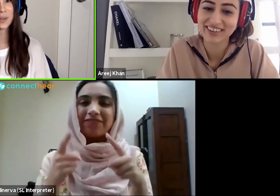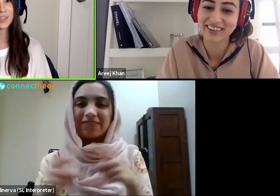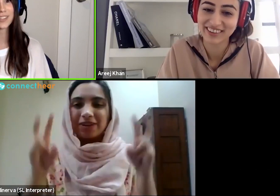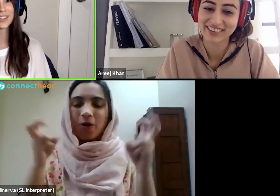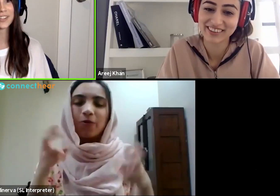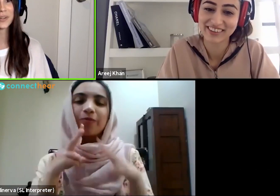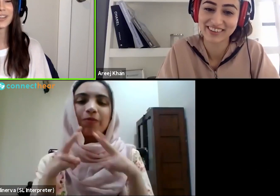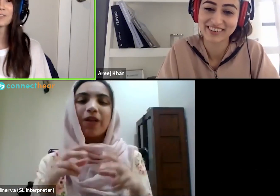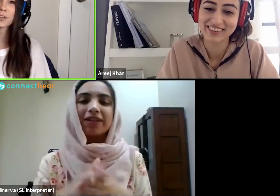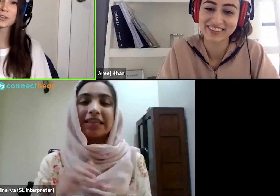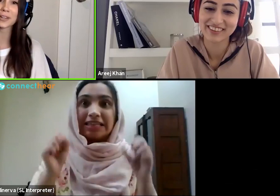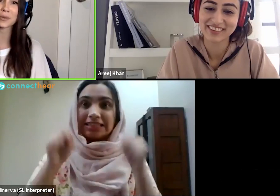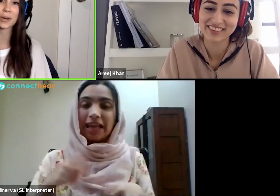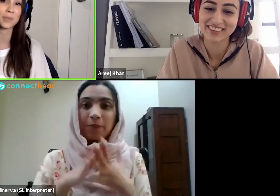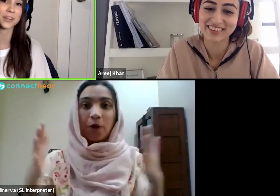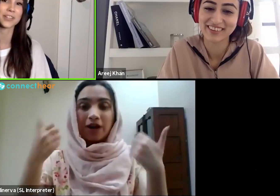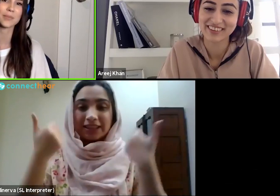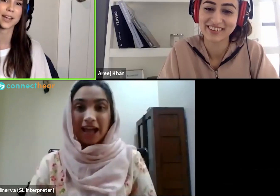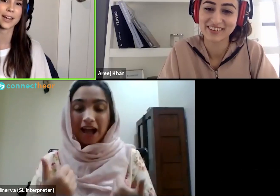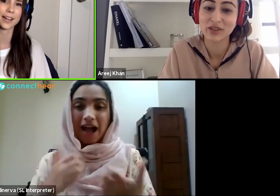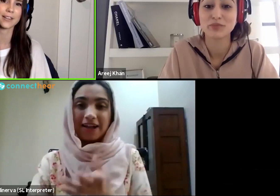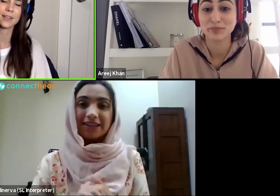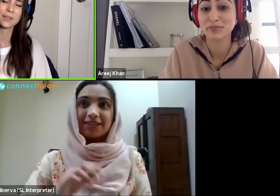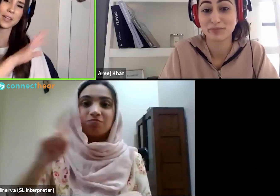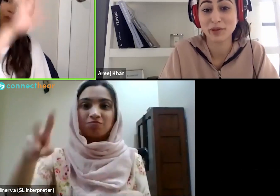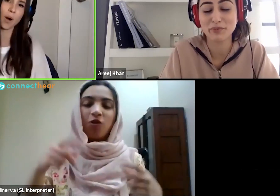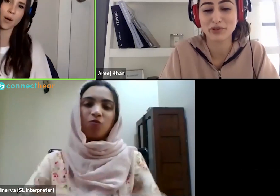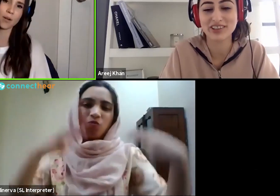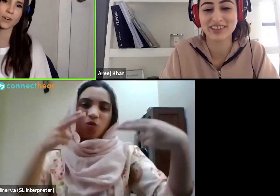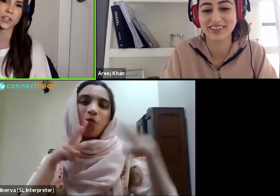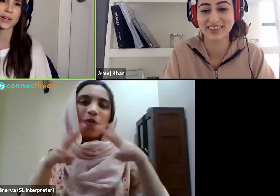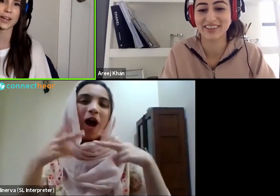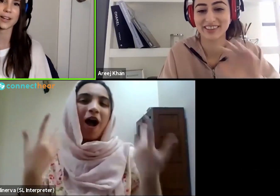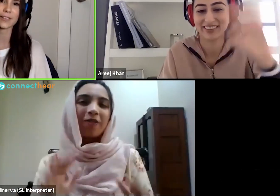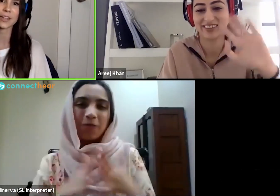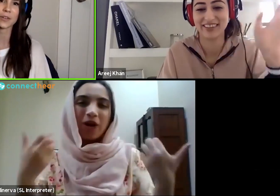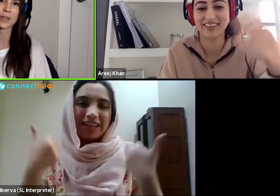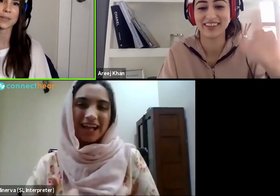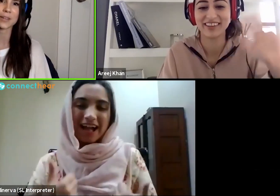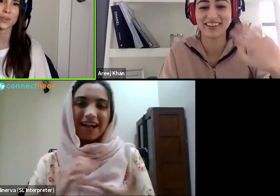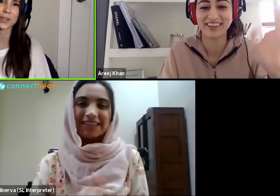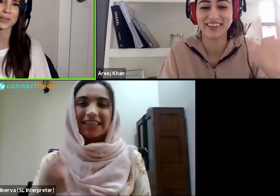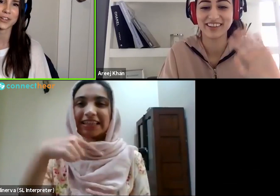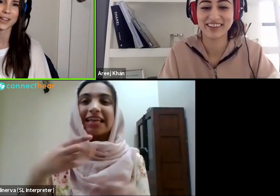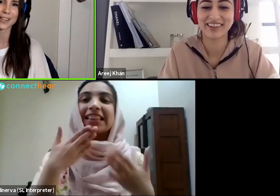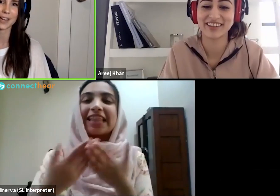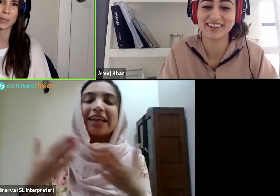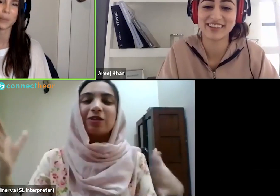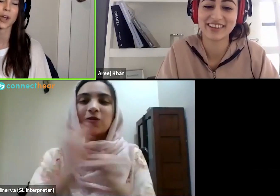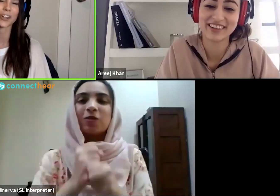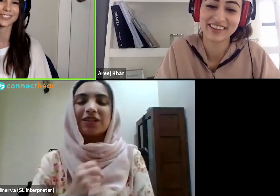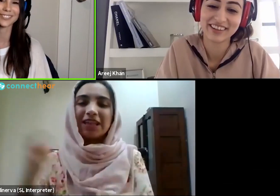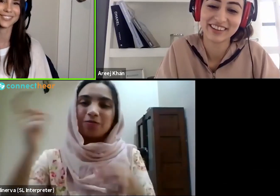And I hope to see you again virtually or in person someday. And thank you all for tuning in. Thank you for letting me join you as your guest.